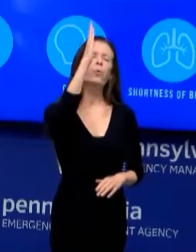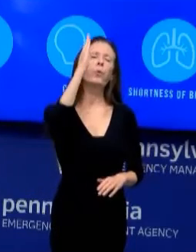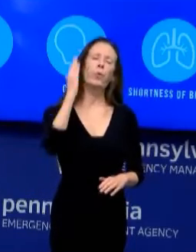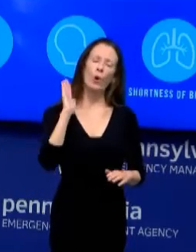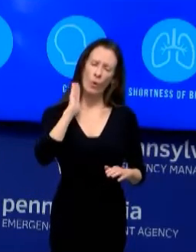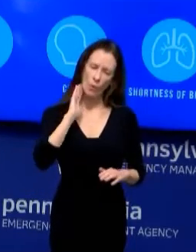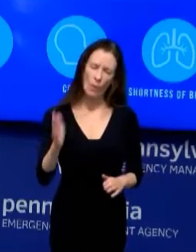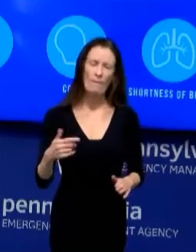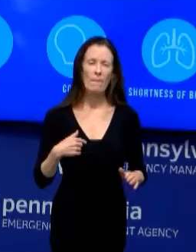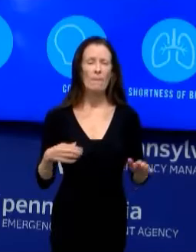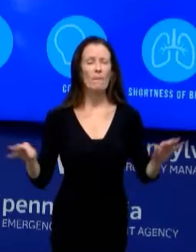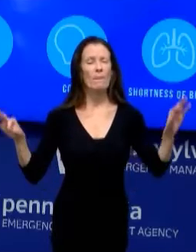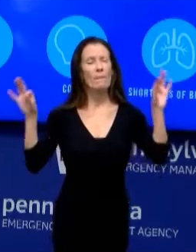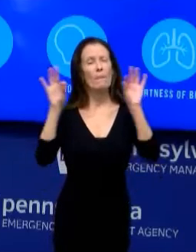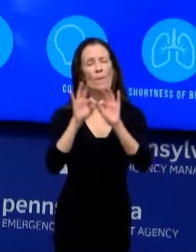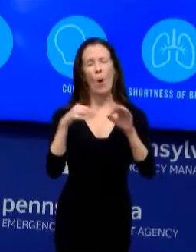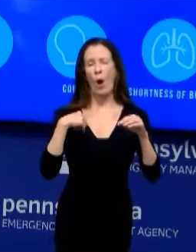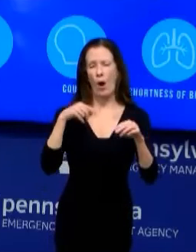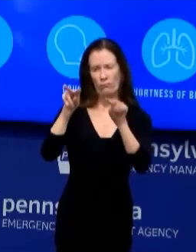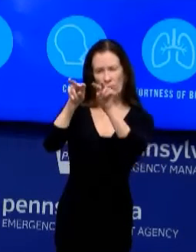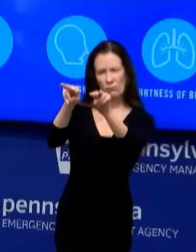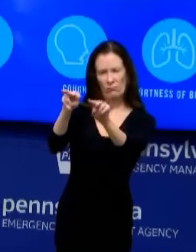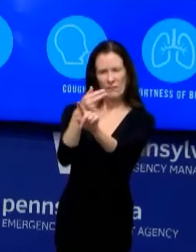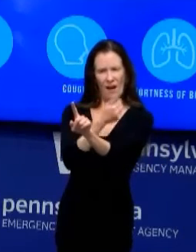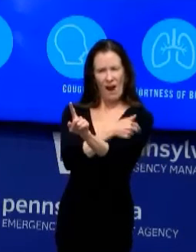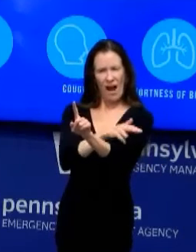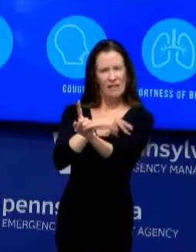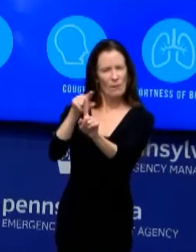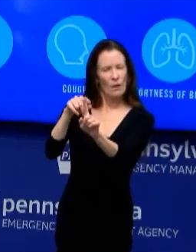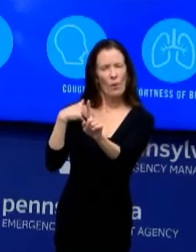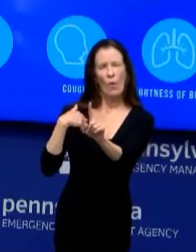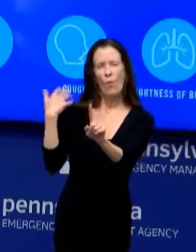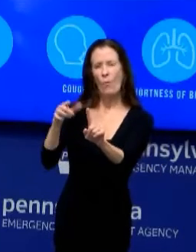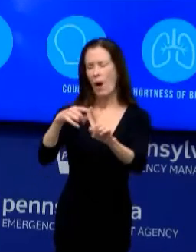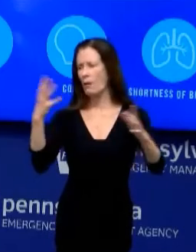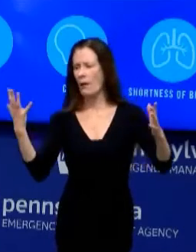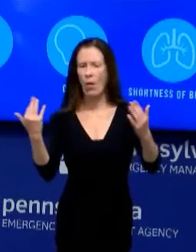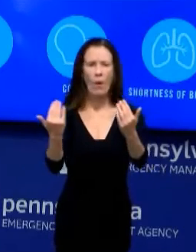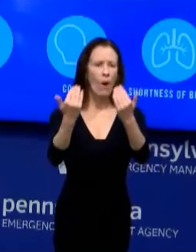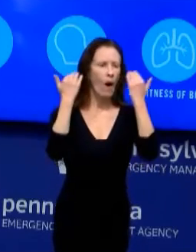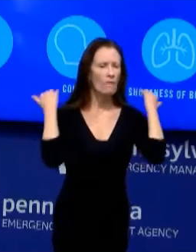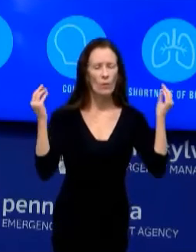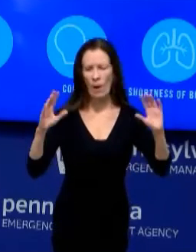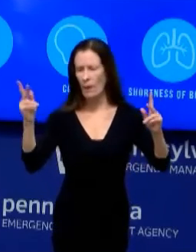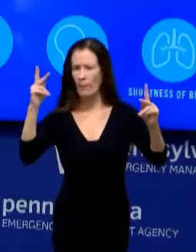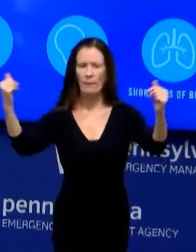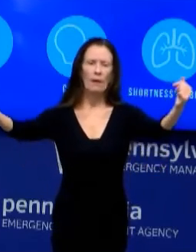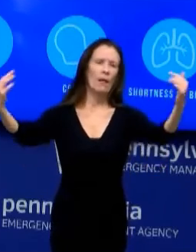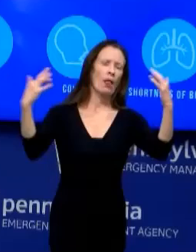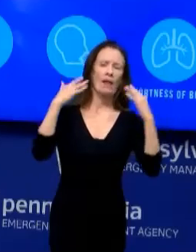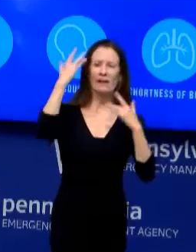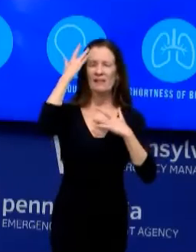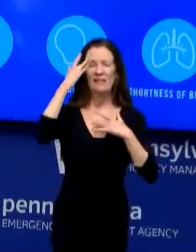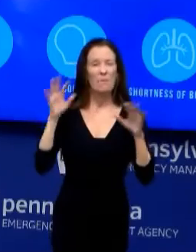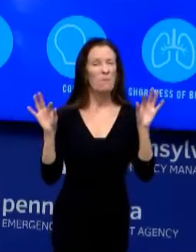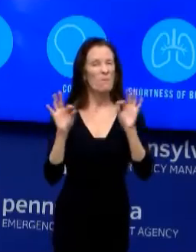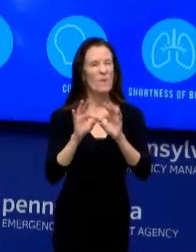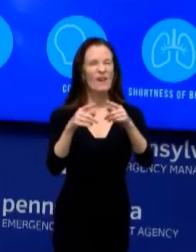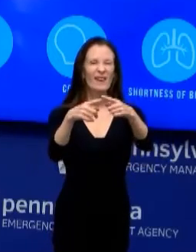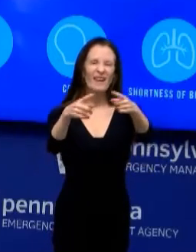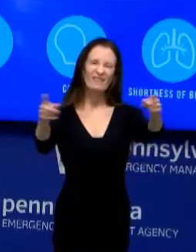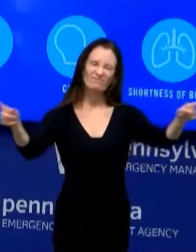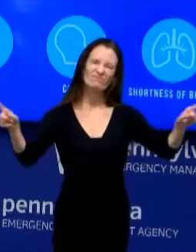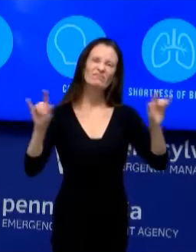and please stay home. KYW News Radio would like to know, when do you expect the peak of the pandemic to occur